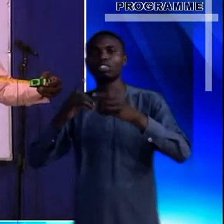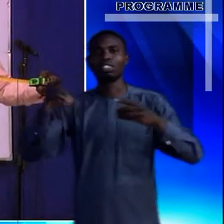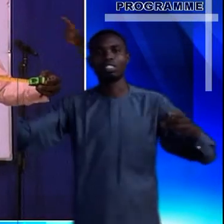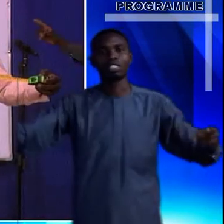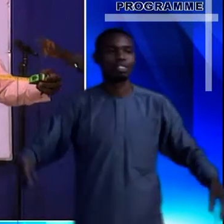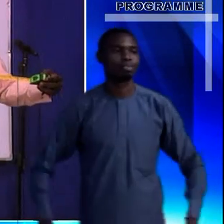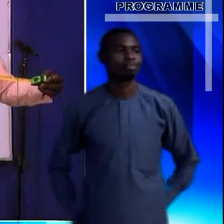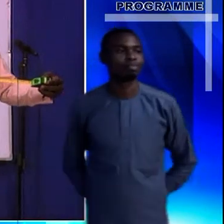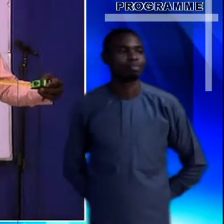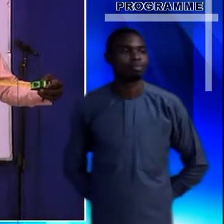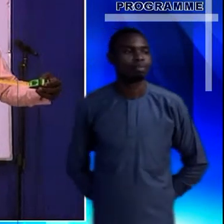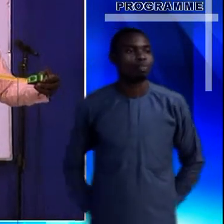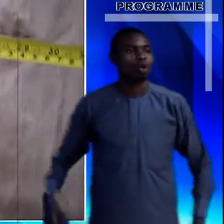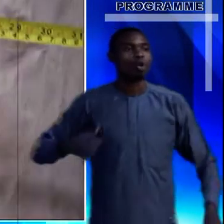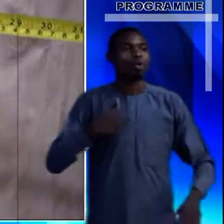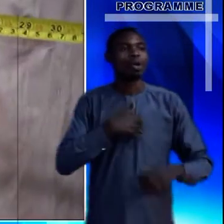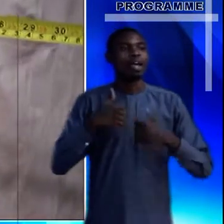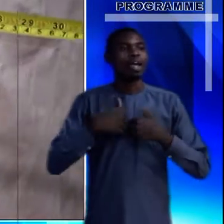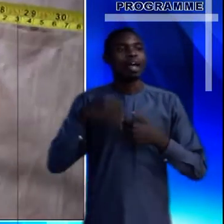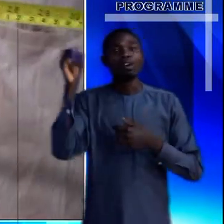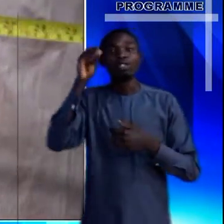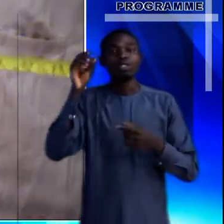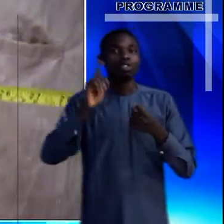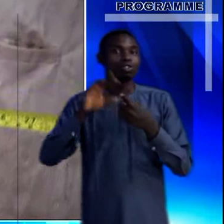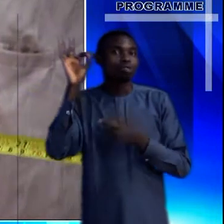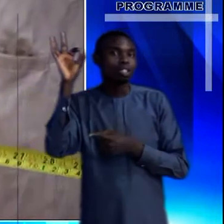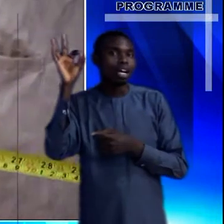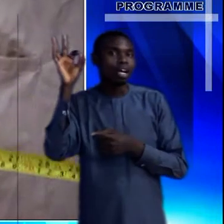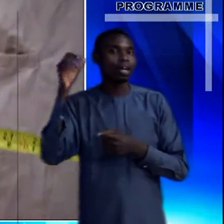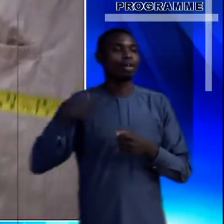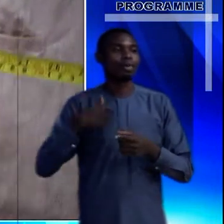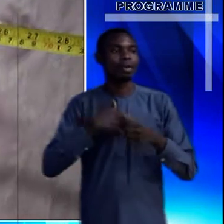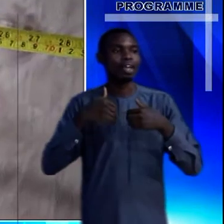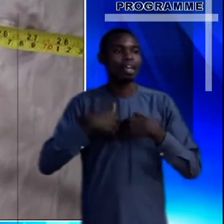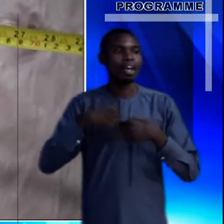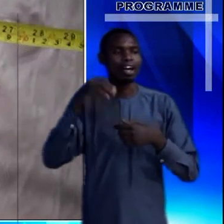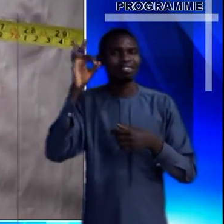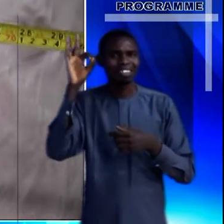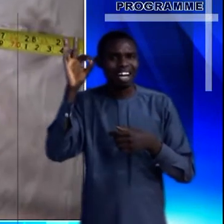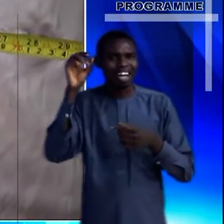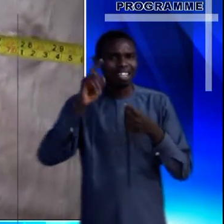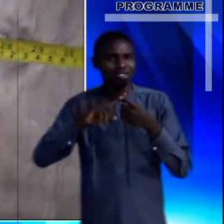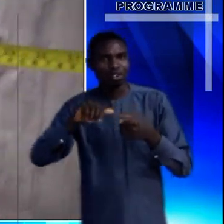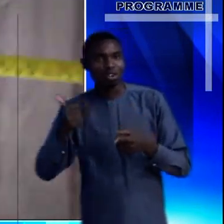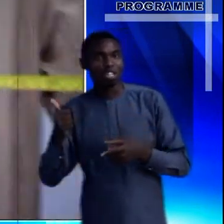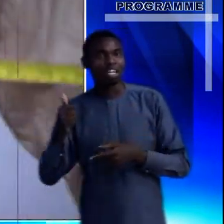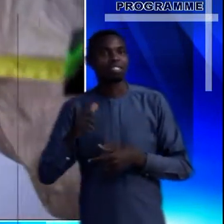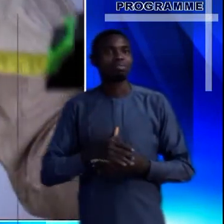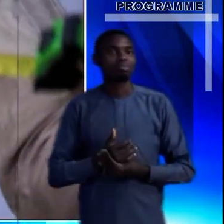9. Then from 0 up to 9 again, we have black readings, and we also